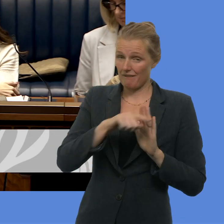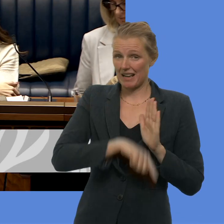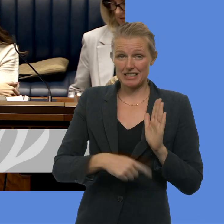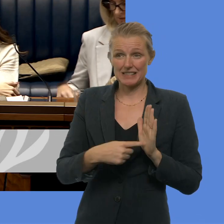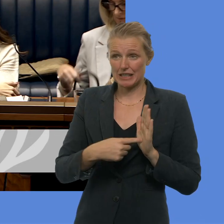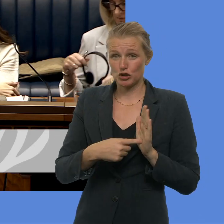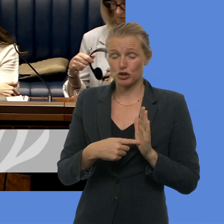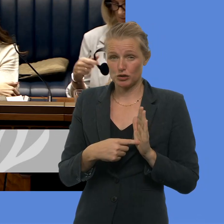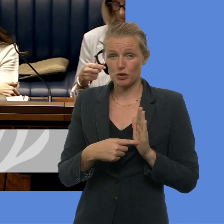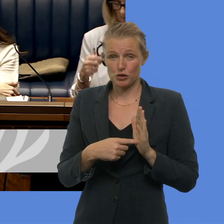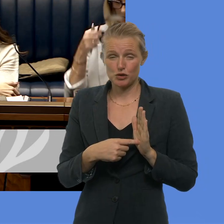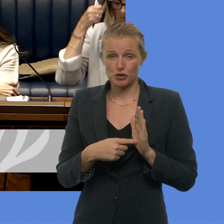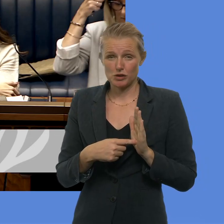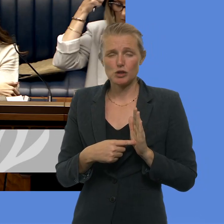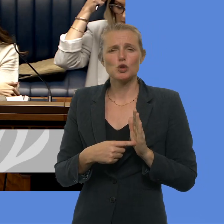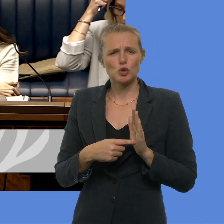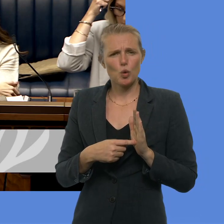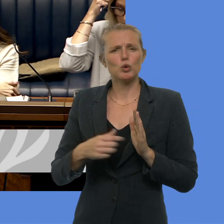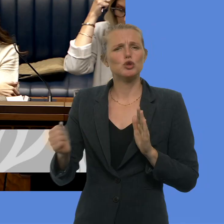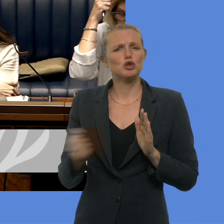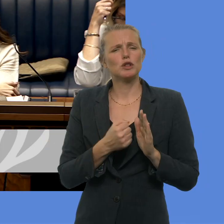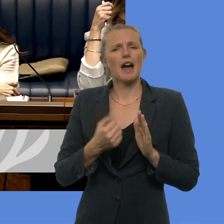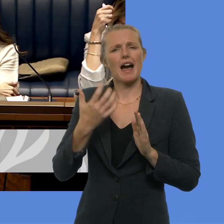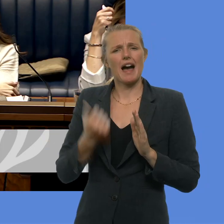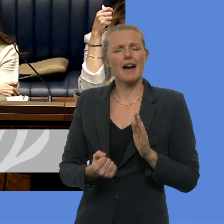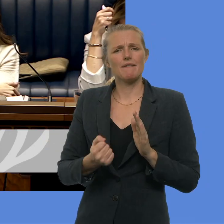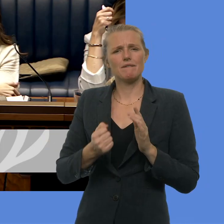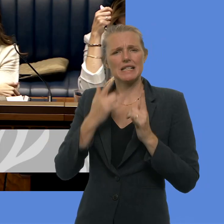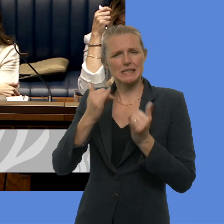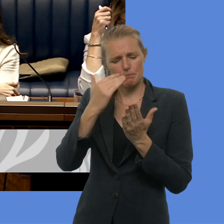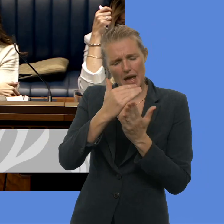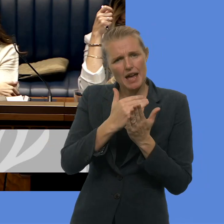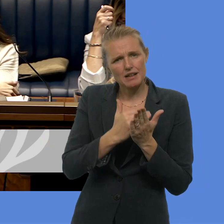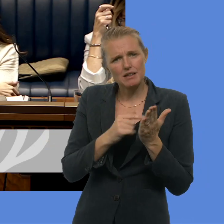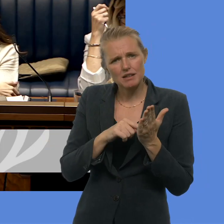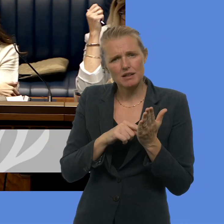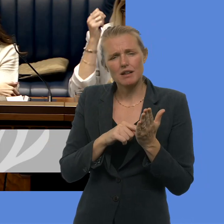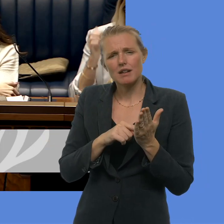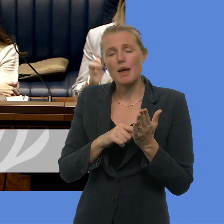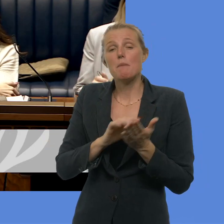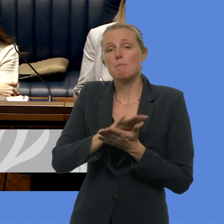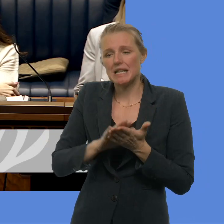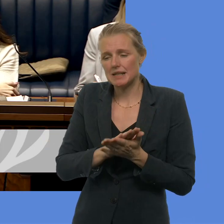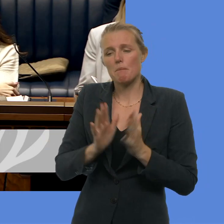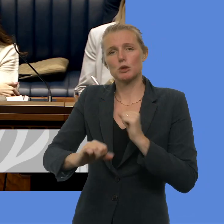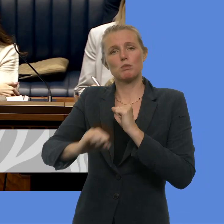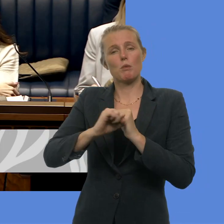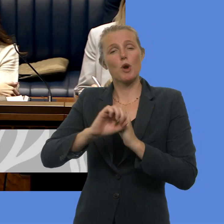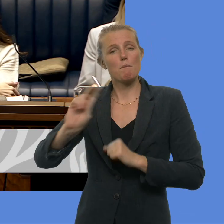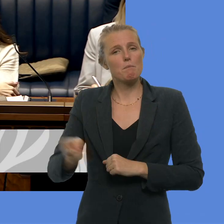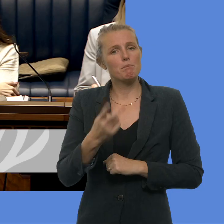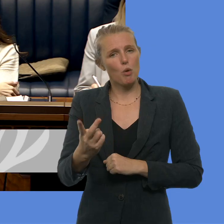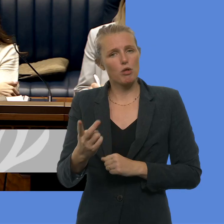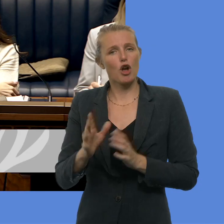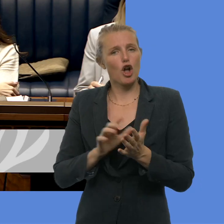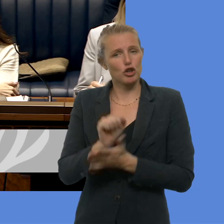be respect, protection, and promotion of the two cultures. Should be the role of those two